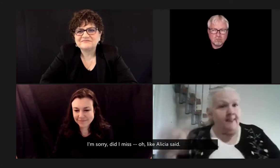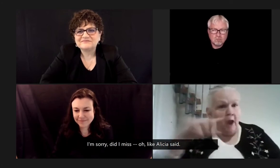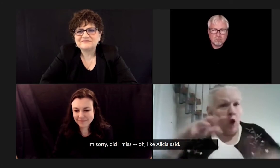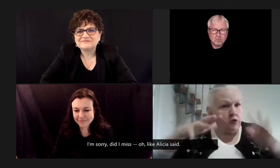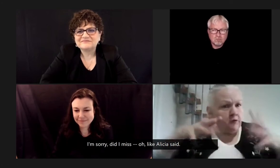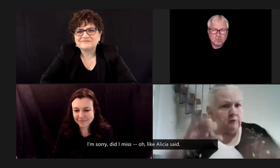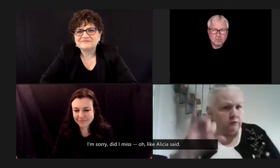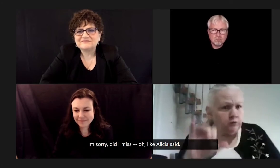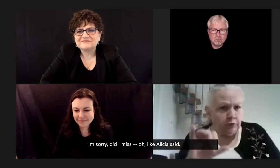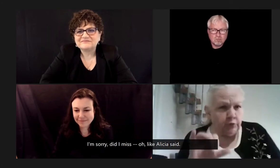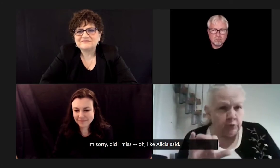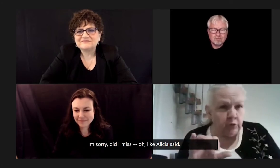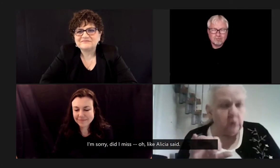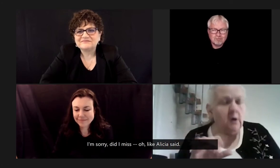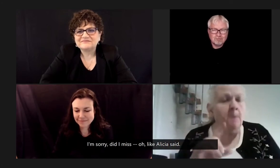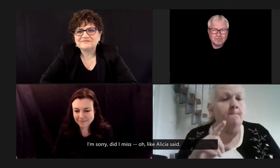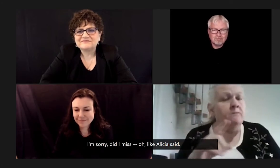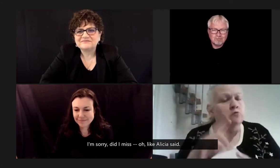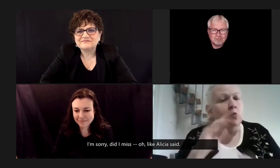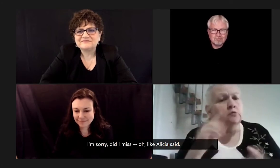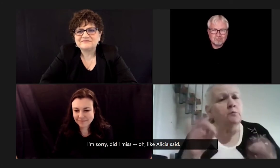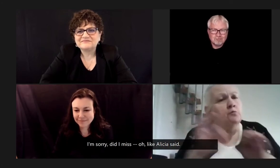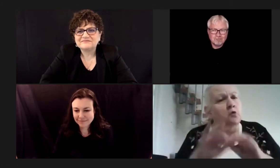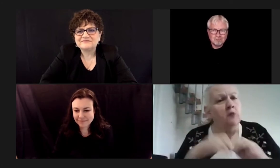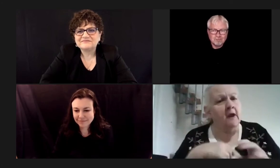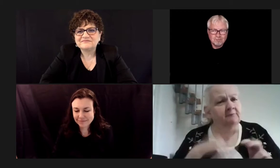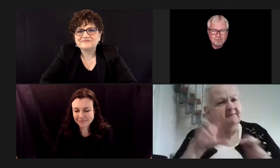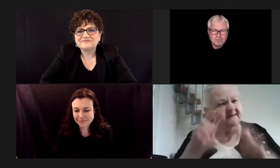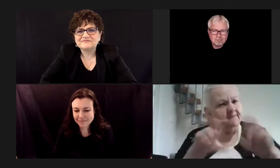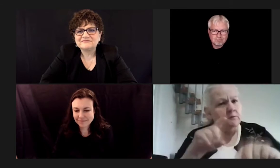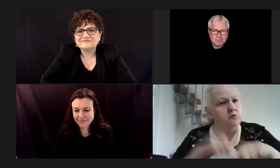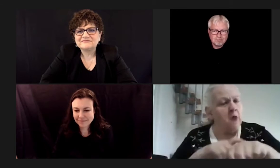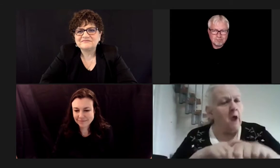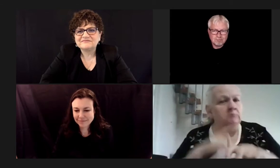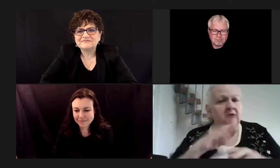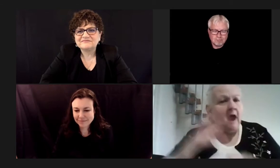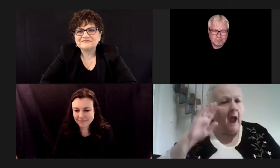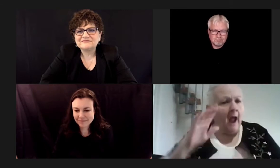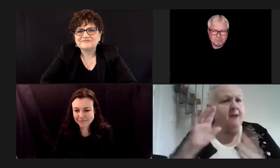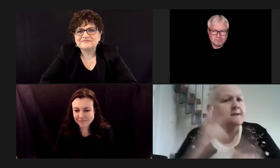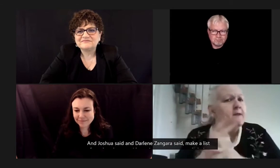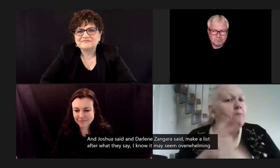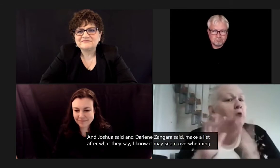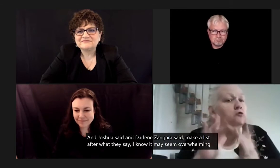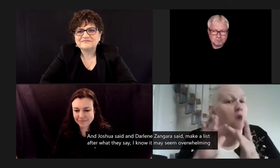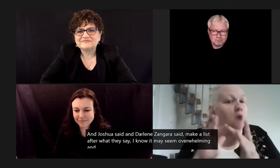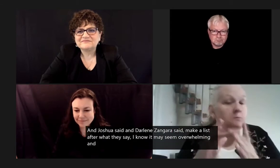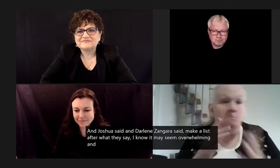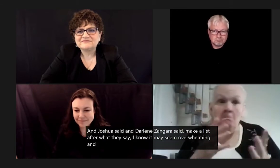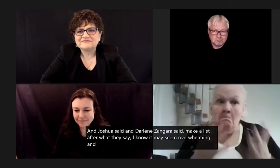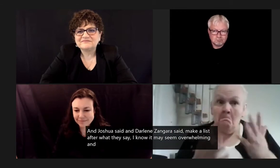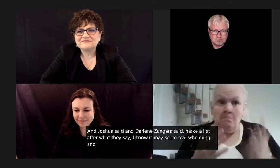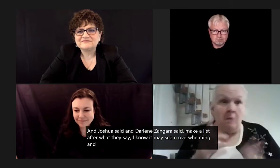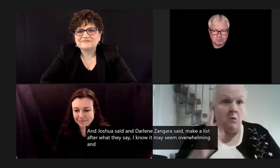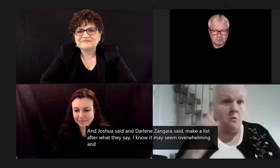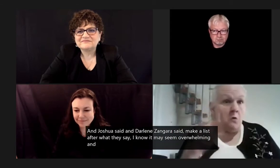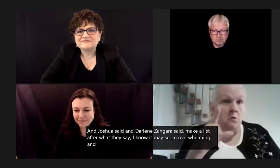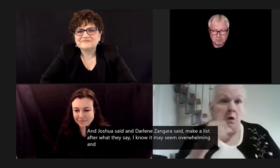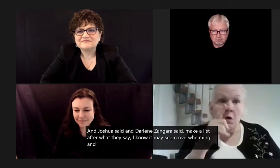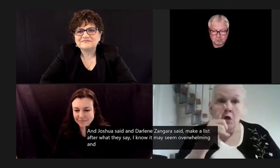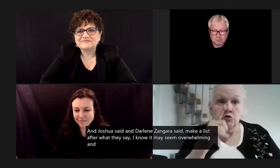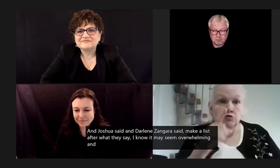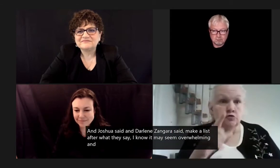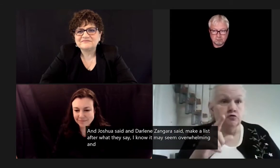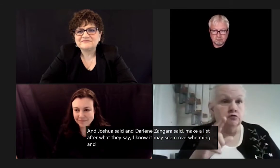seem overwhelming and hard and awkward, but it is at first for them too. But invest the time and keep